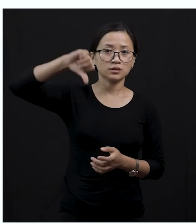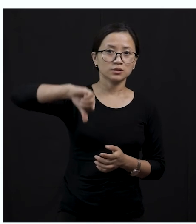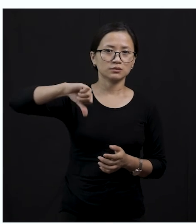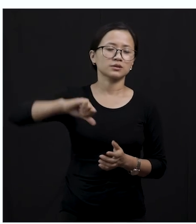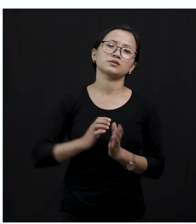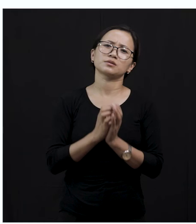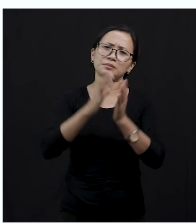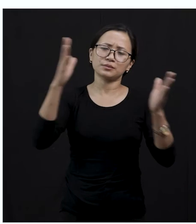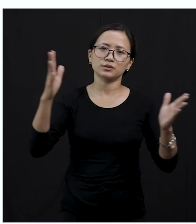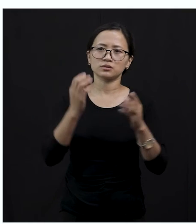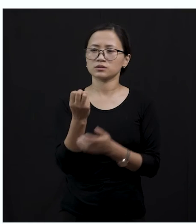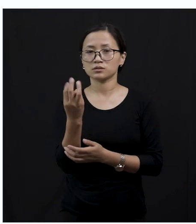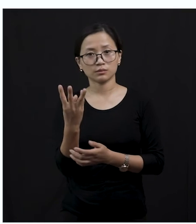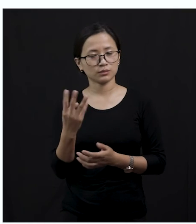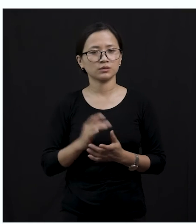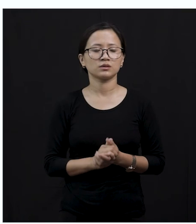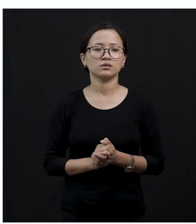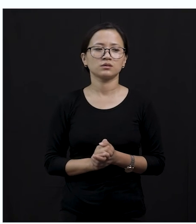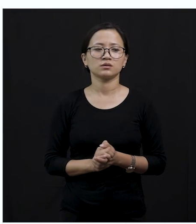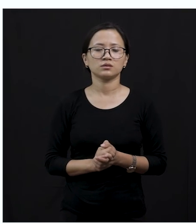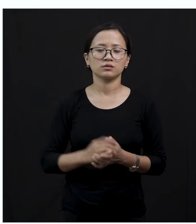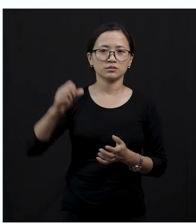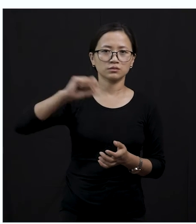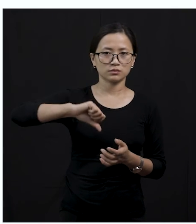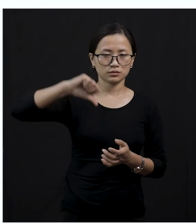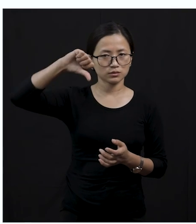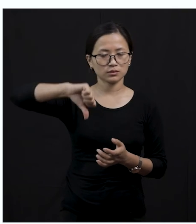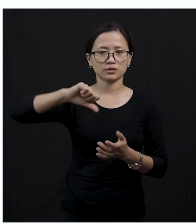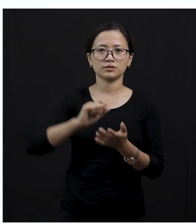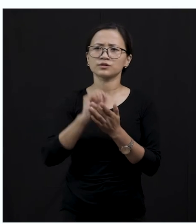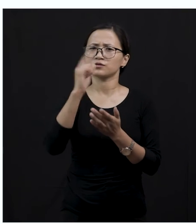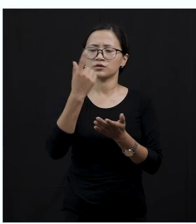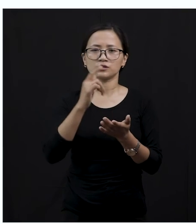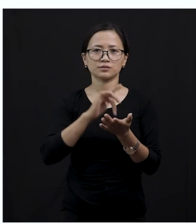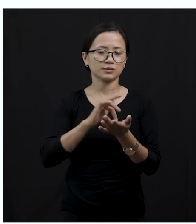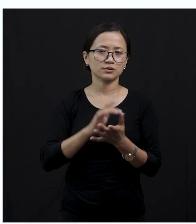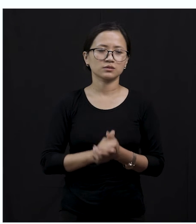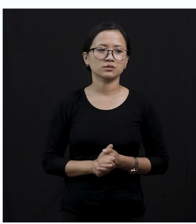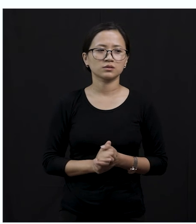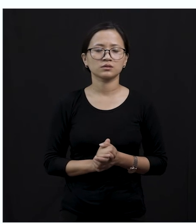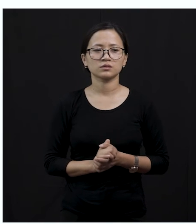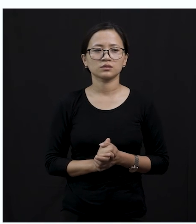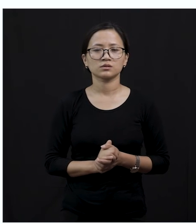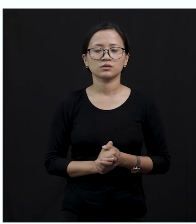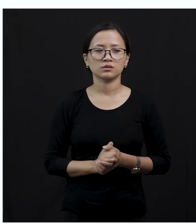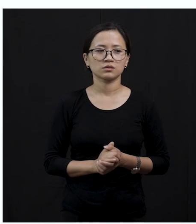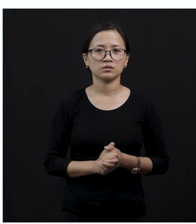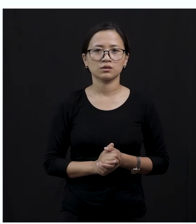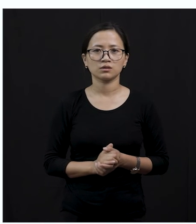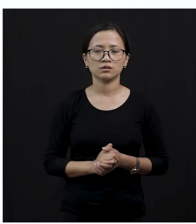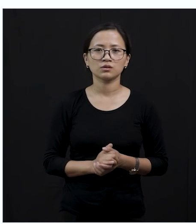9 as the big number. So we will write 9 in the first place. Now after 9, which is the